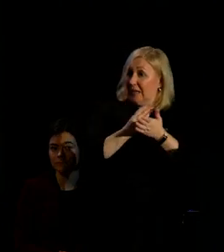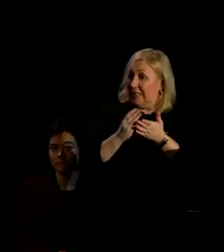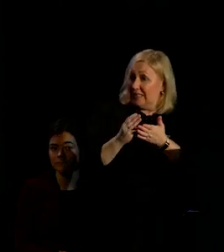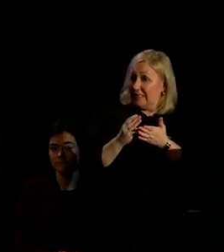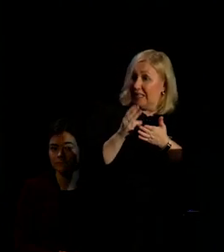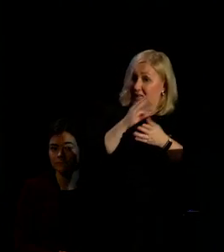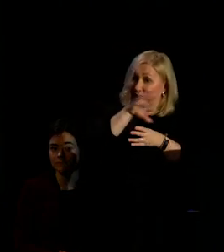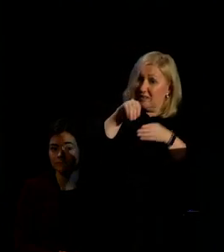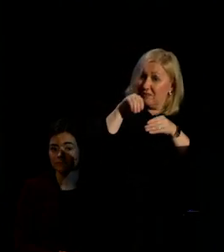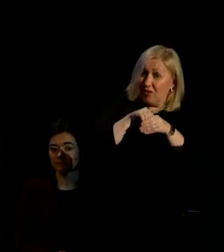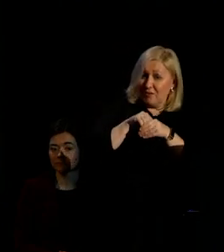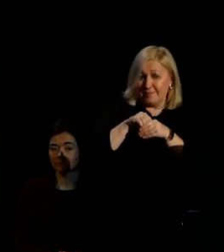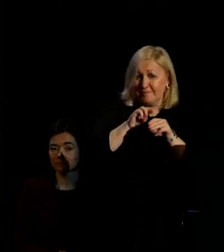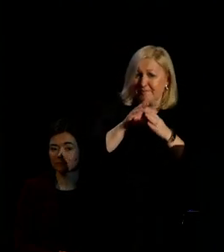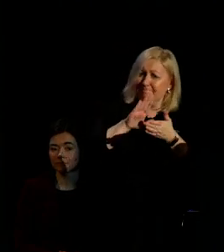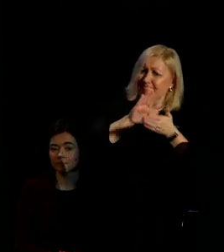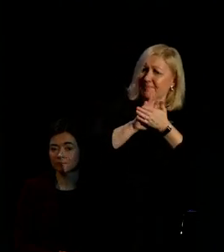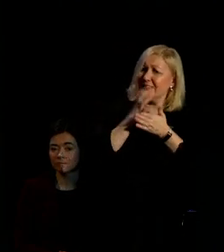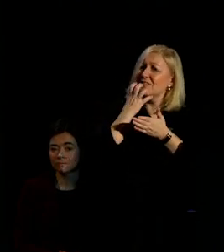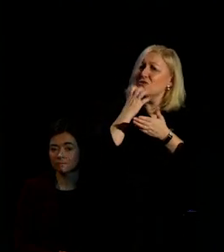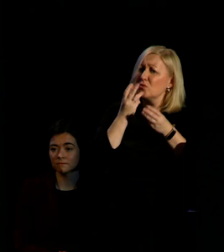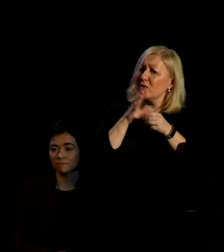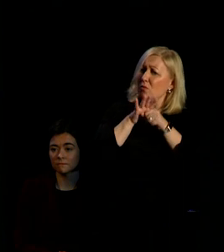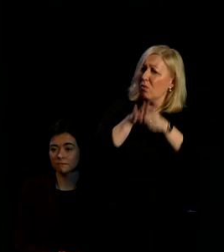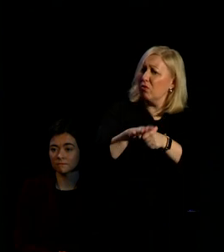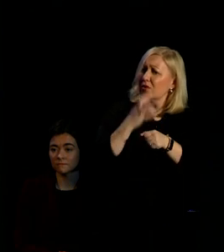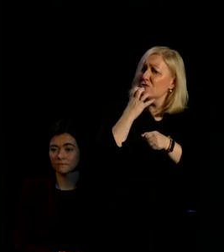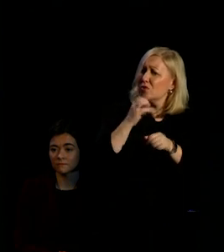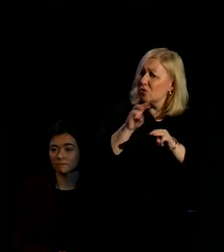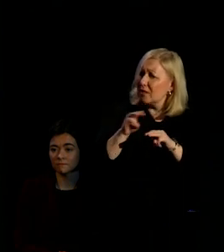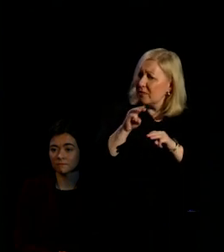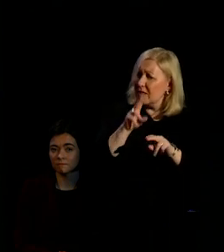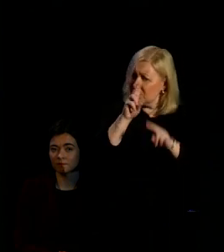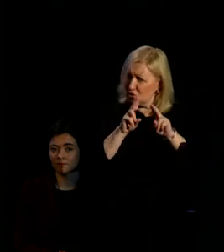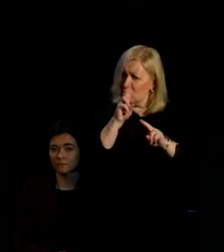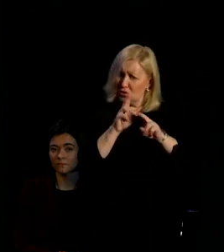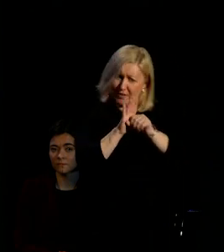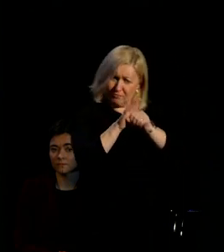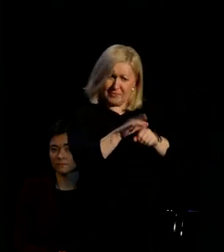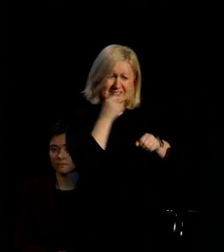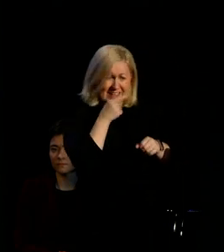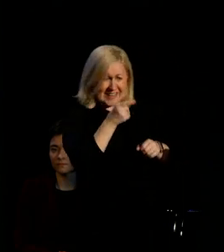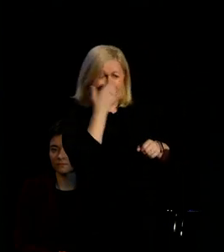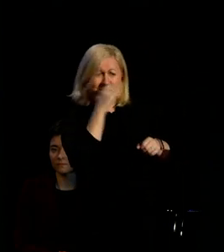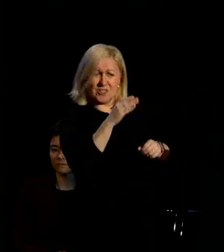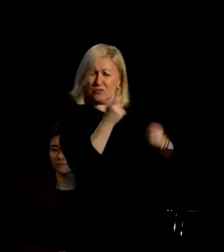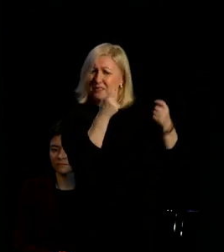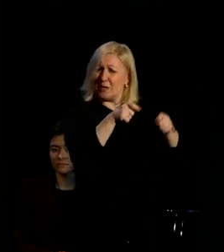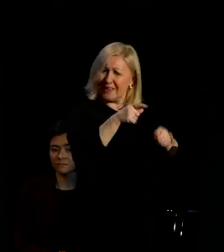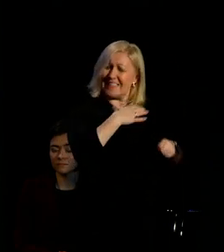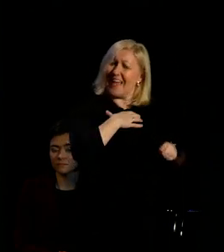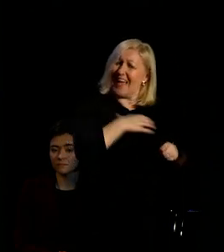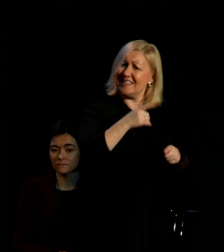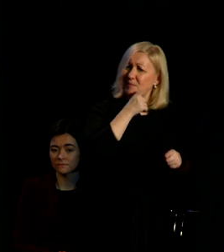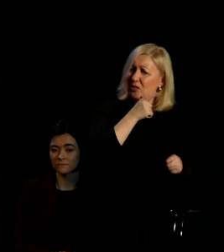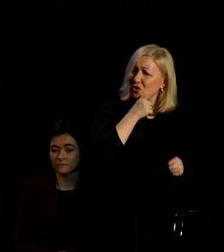this rhetoric, and it should be identified and condemned for what it is, an invitation to hatred and hate speech.